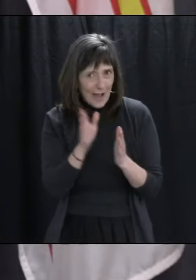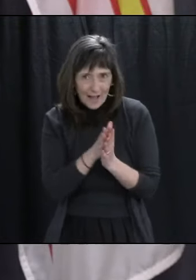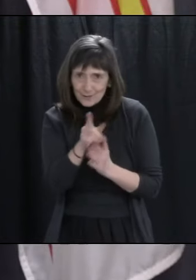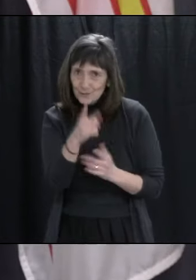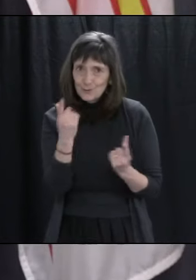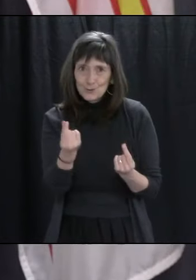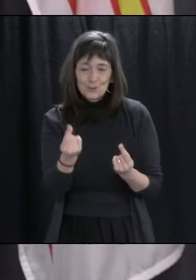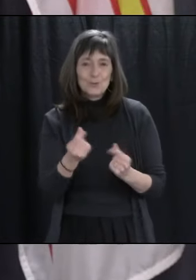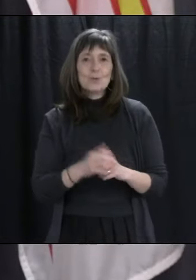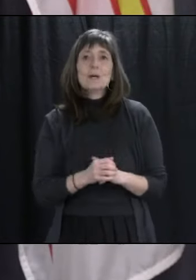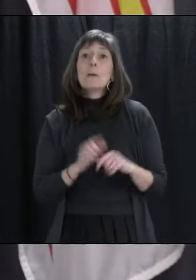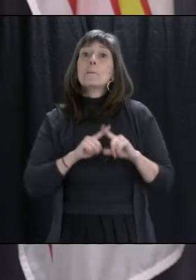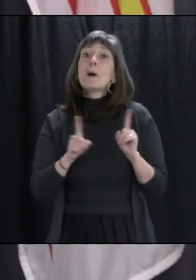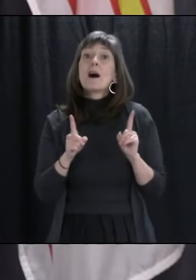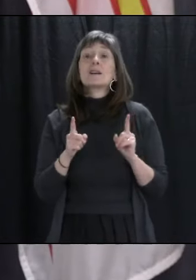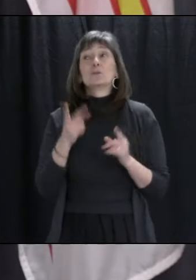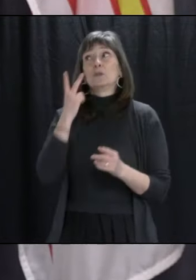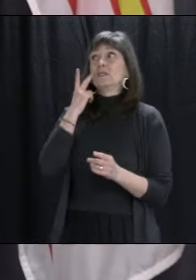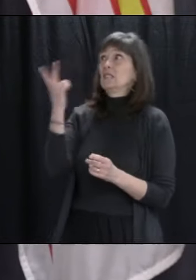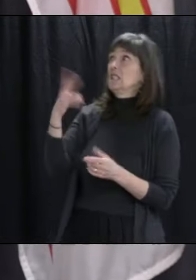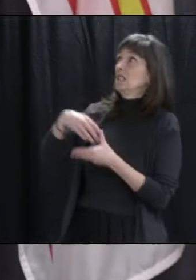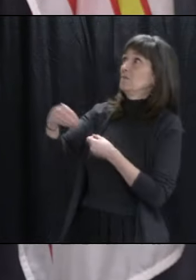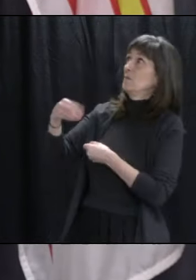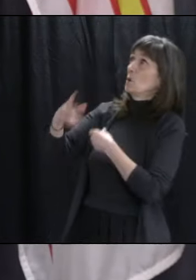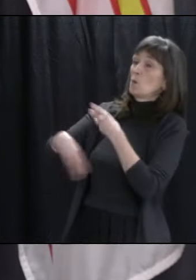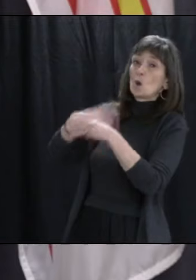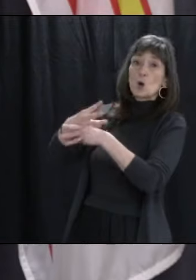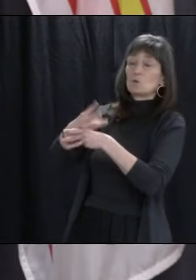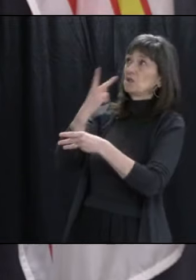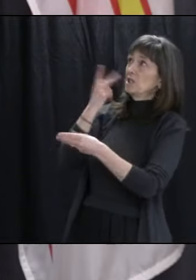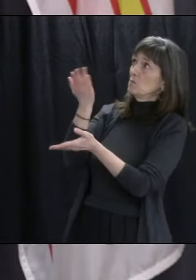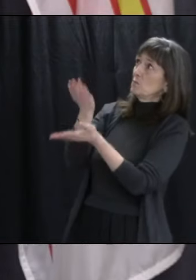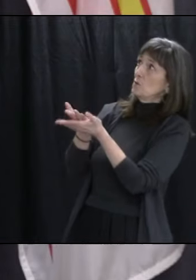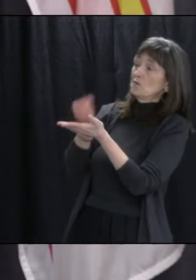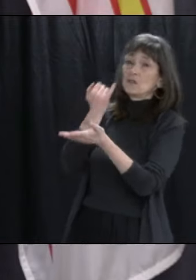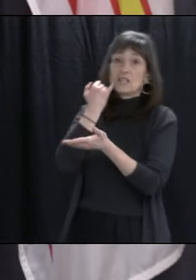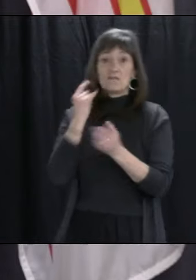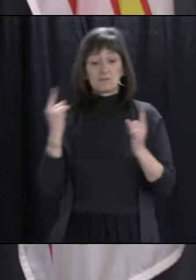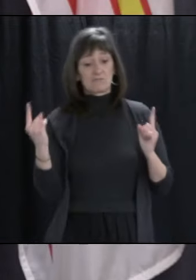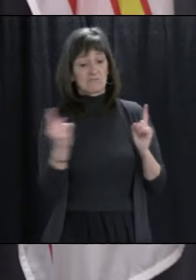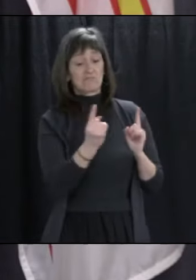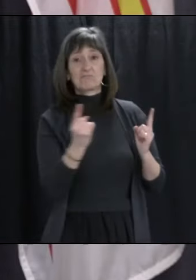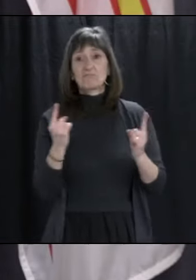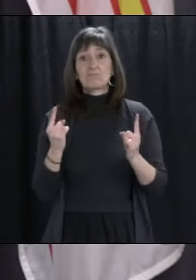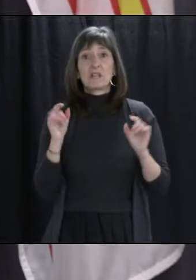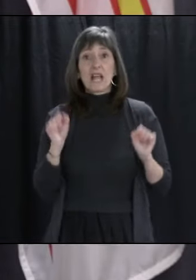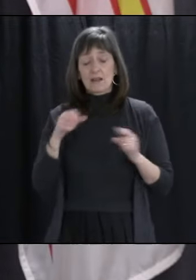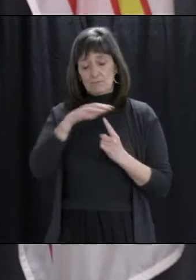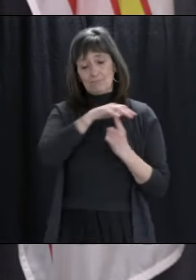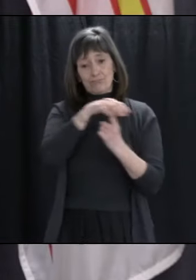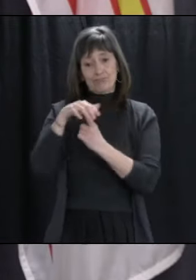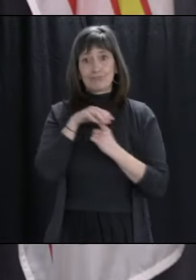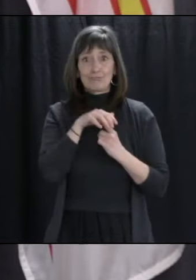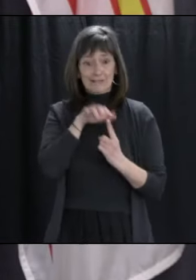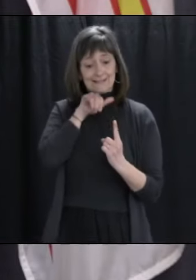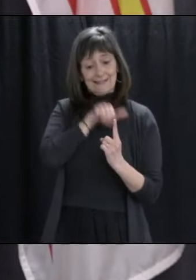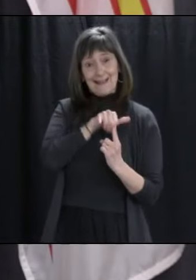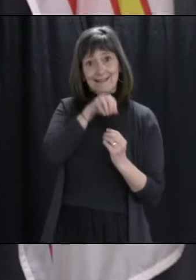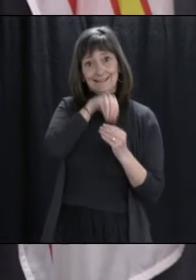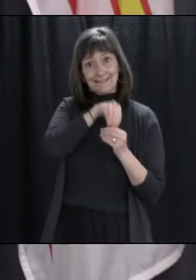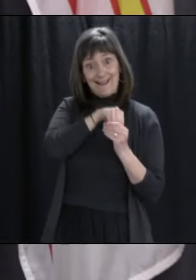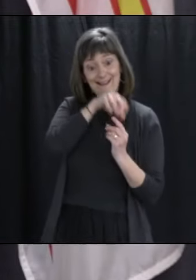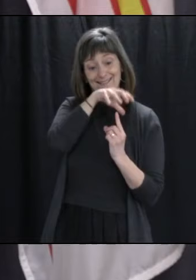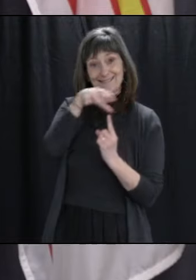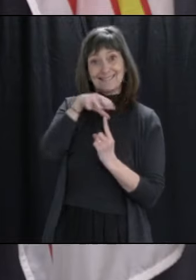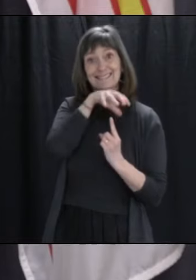reduce our interactions with those outside of our bubble, we can reduce the spread of this virus and in turn reduce the risk to those who are